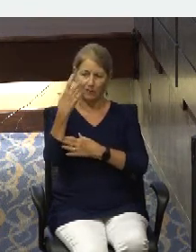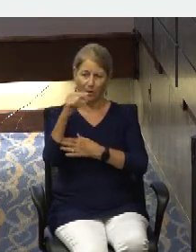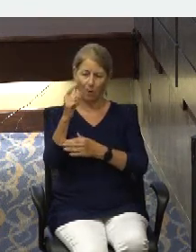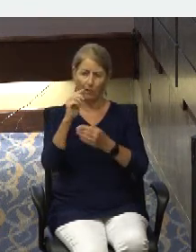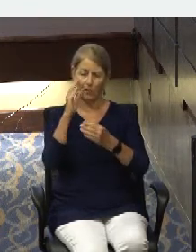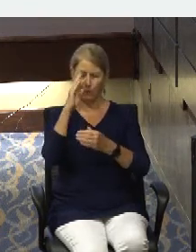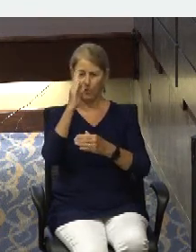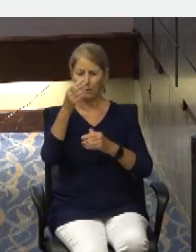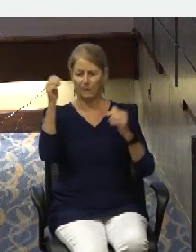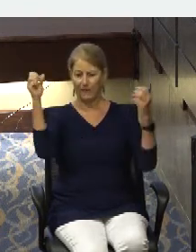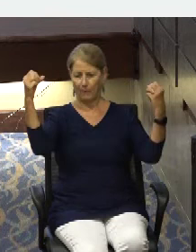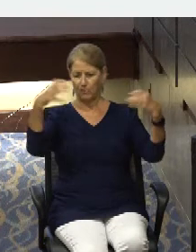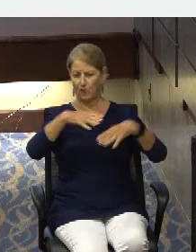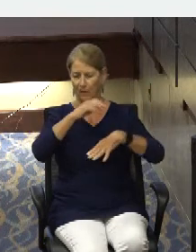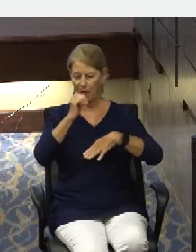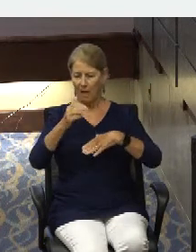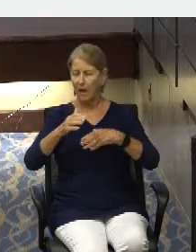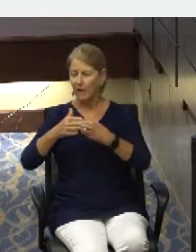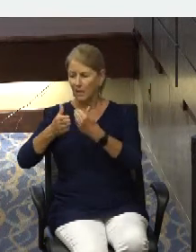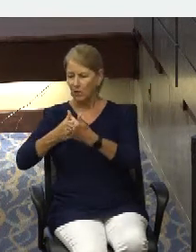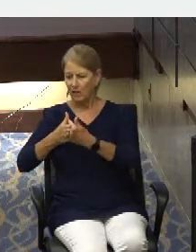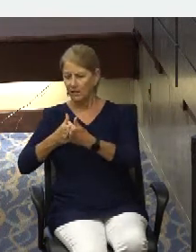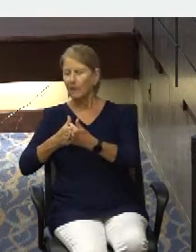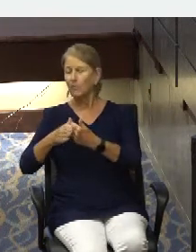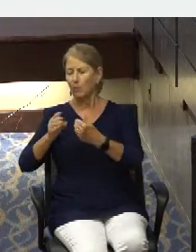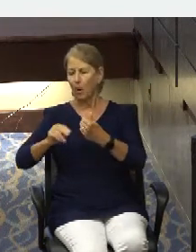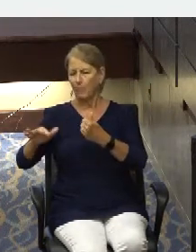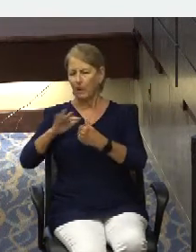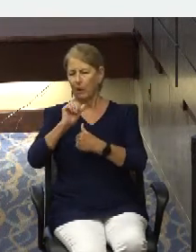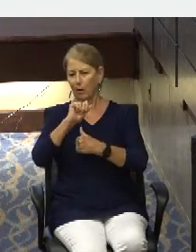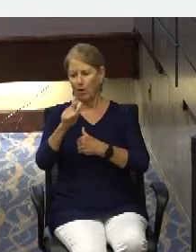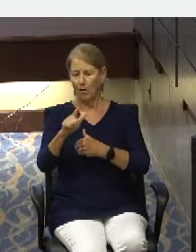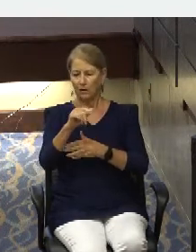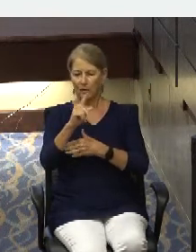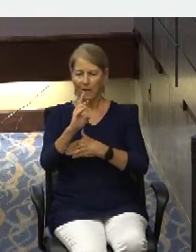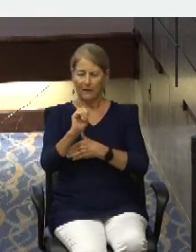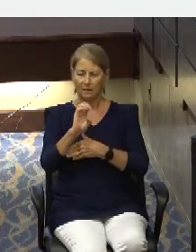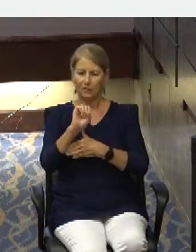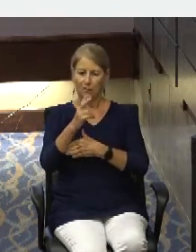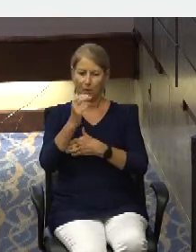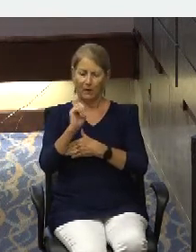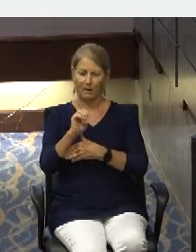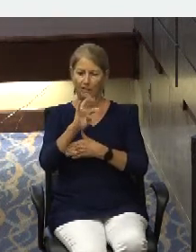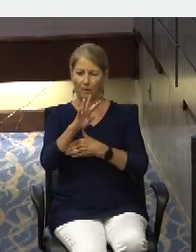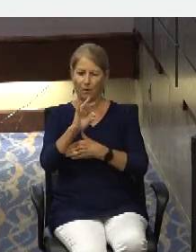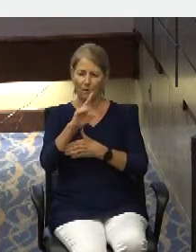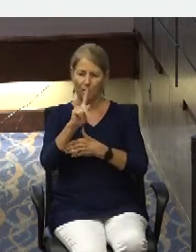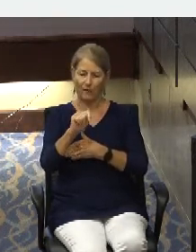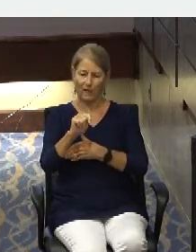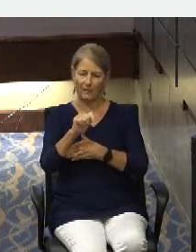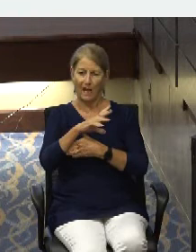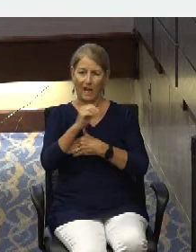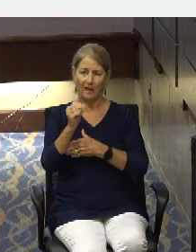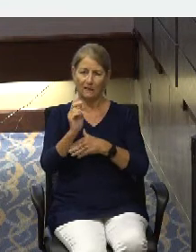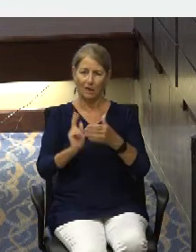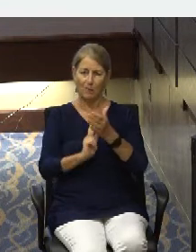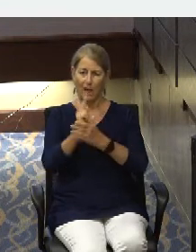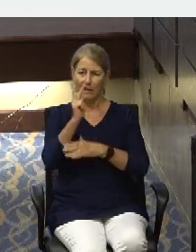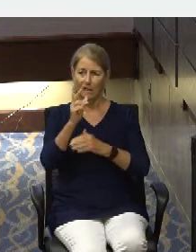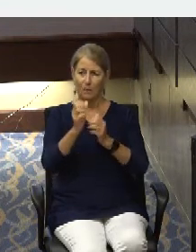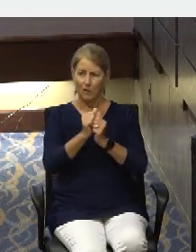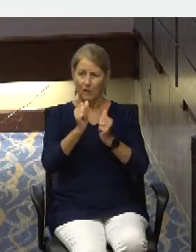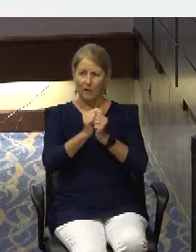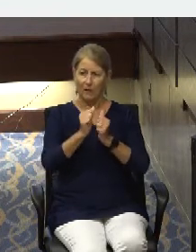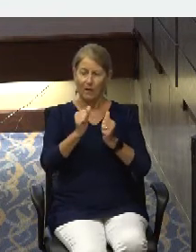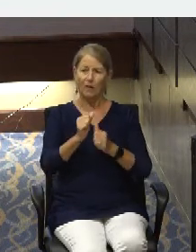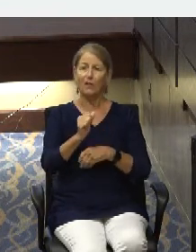adjacent properties, and an all-season landscape screen 4 feet and with densely planted with a combination of deciduous and evergreen trees